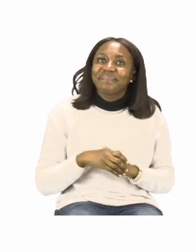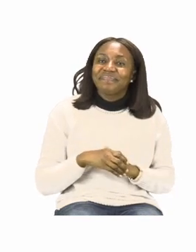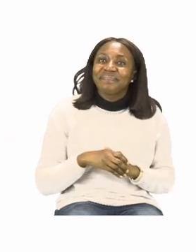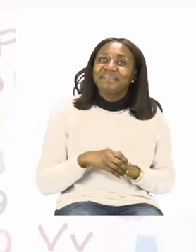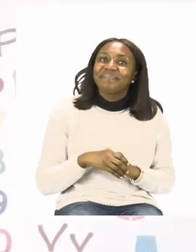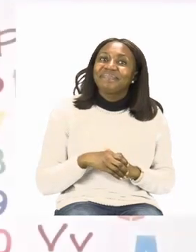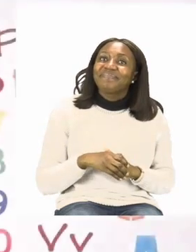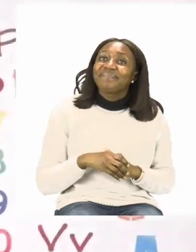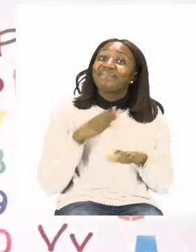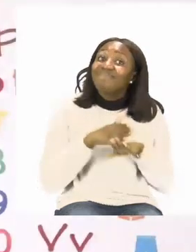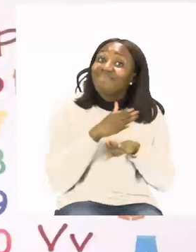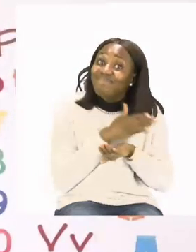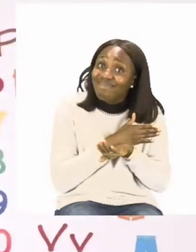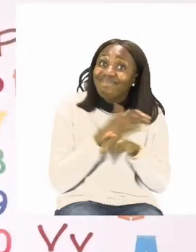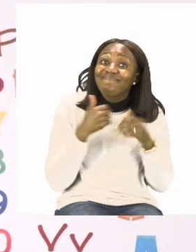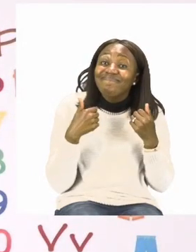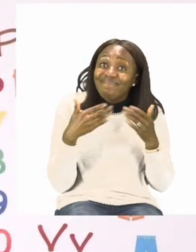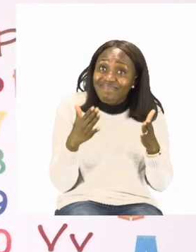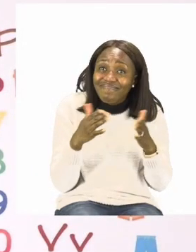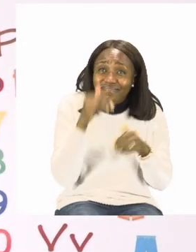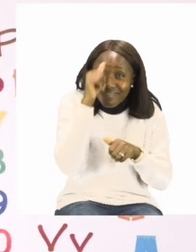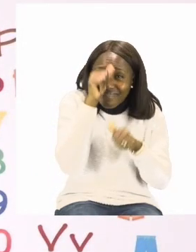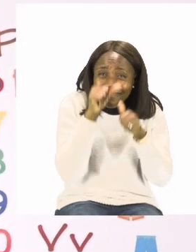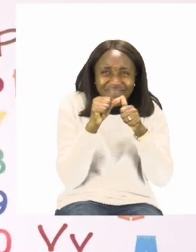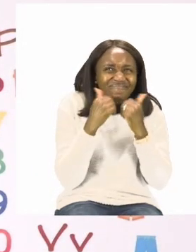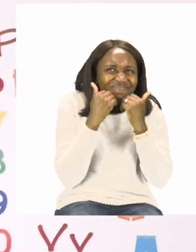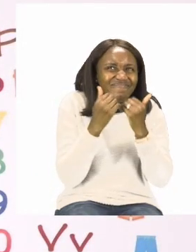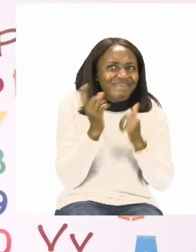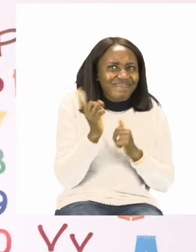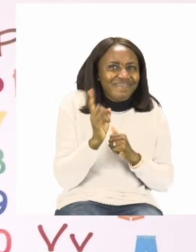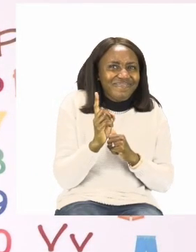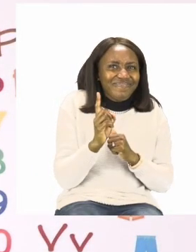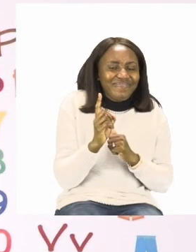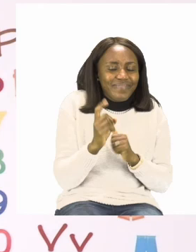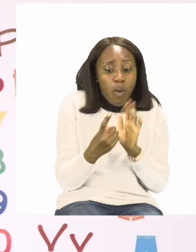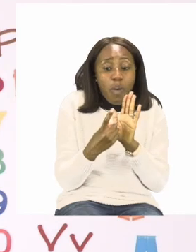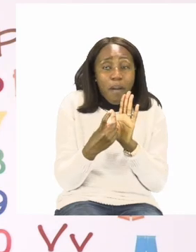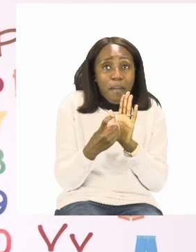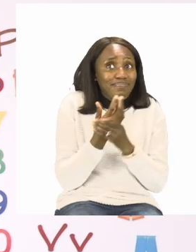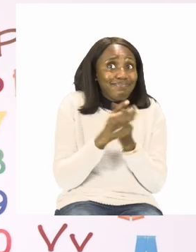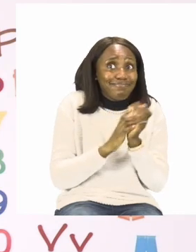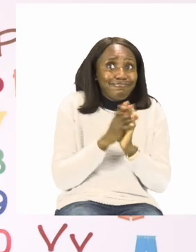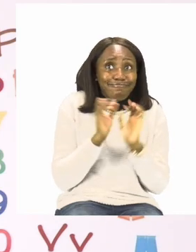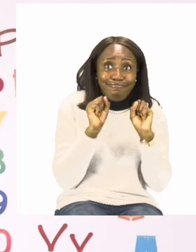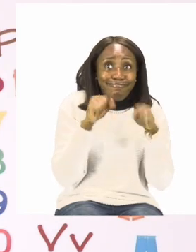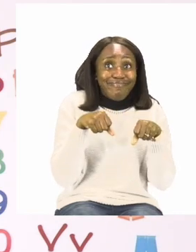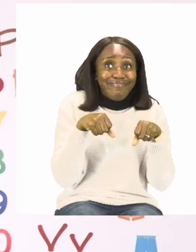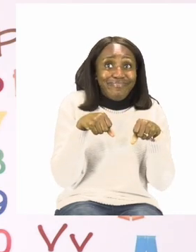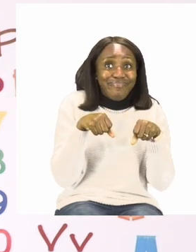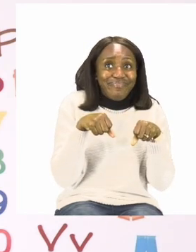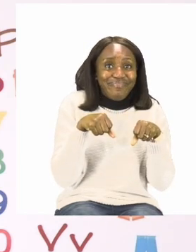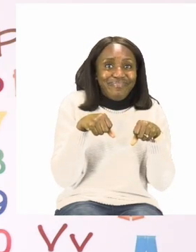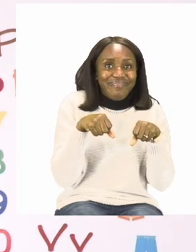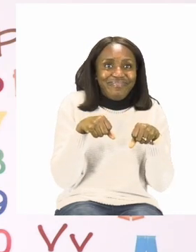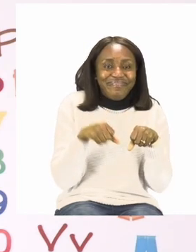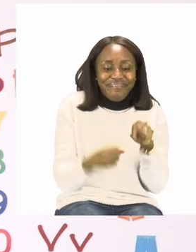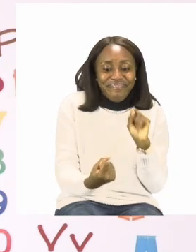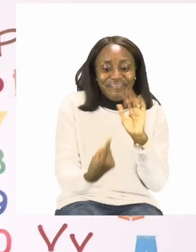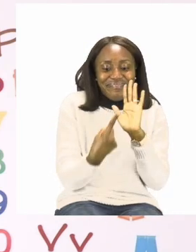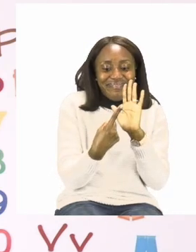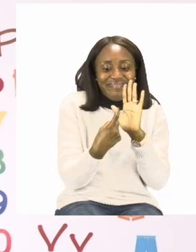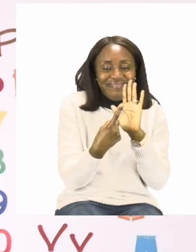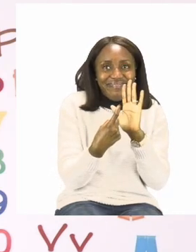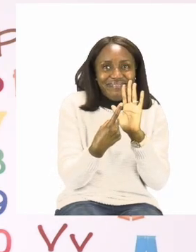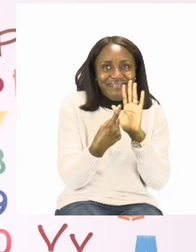And before we get into any lessons, boys and girls, we know that we have to sanitize. So let us take our